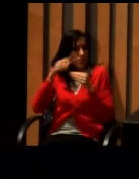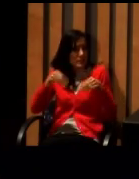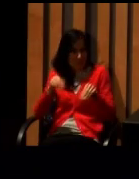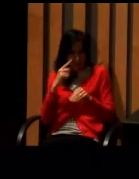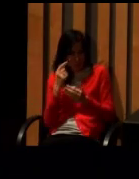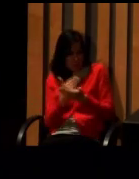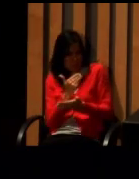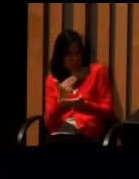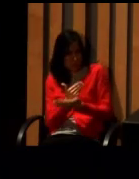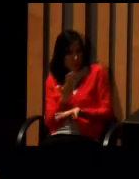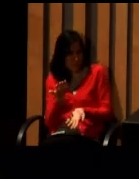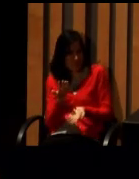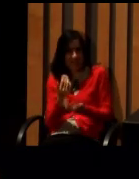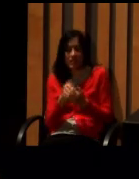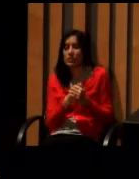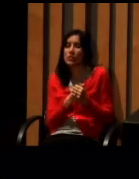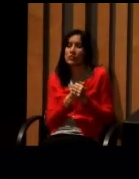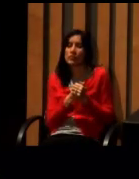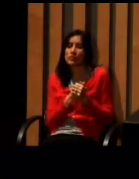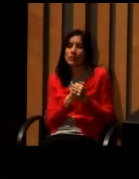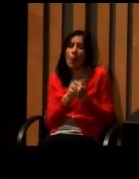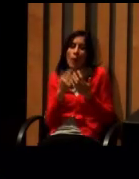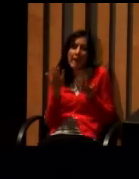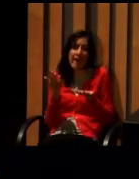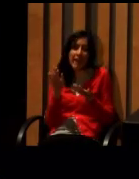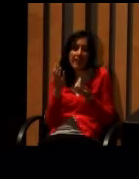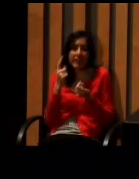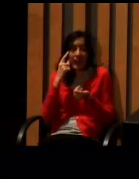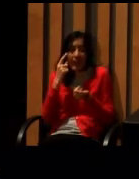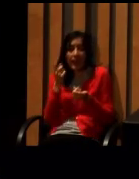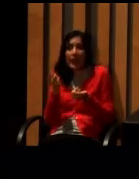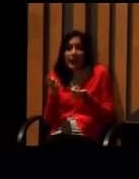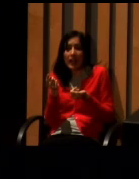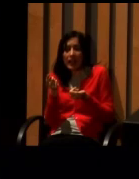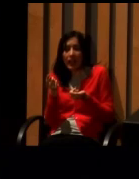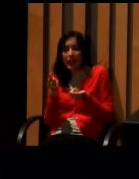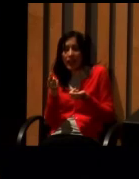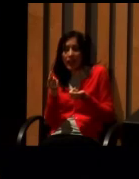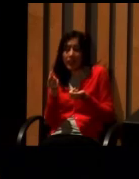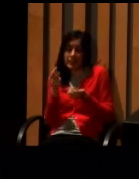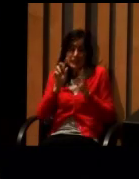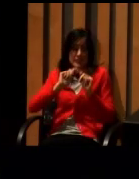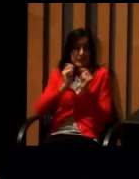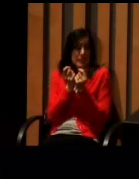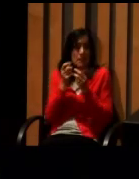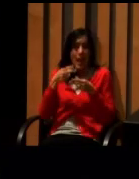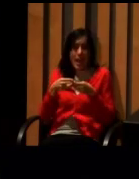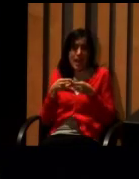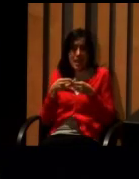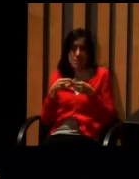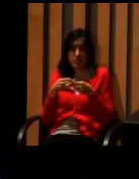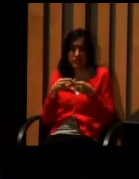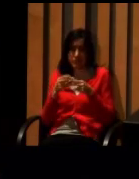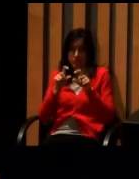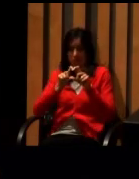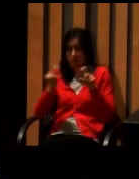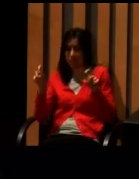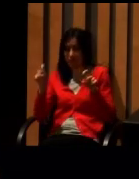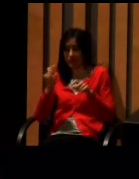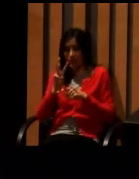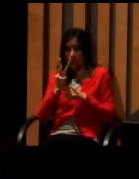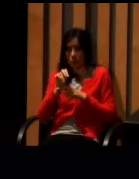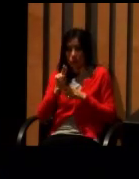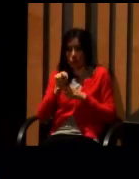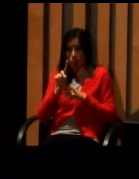there might be an issue of, do you really want to name somebody after the military of the United States government, which